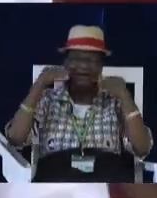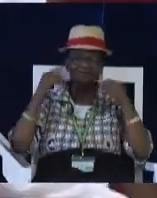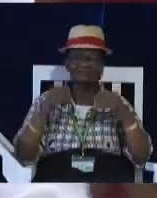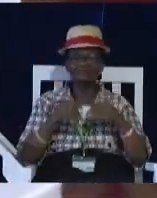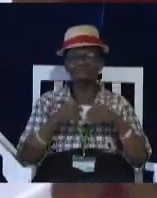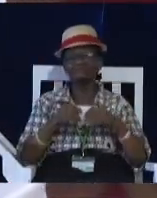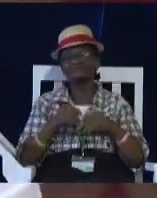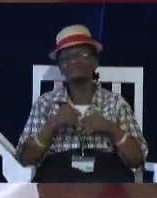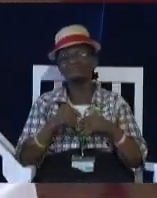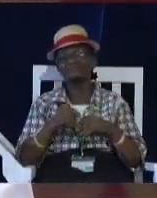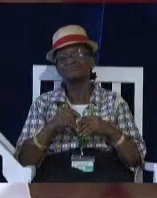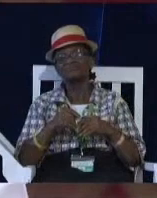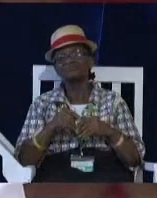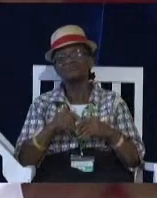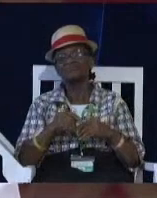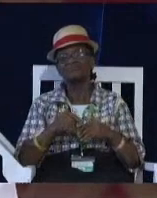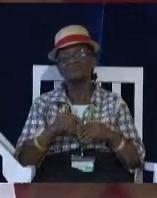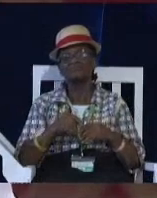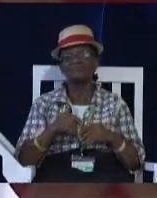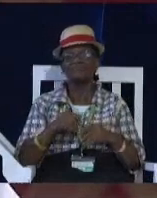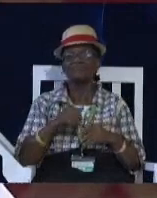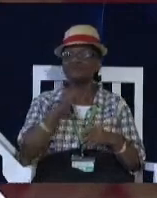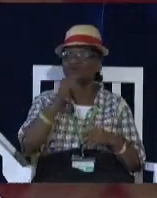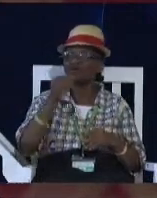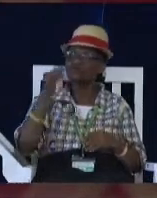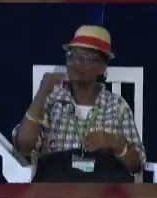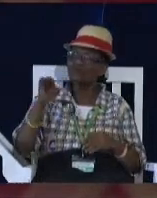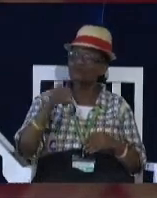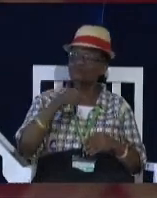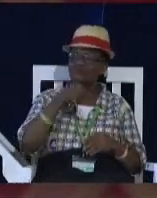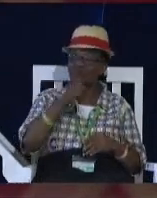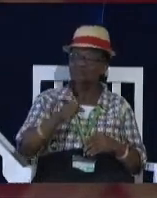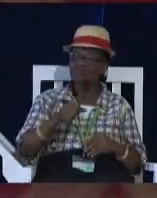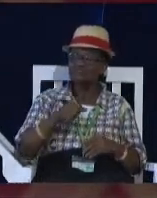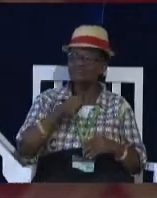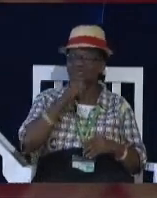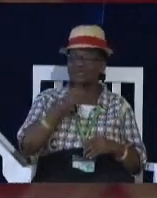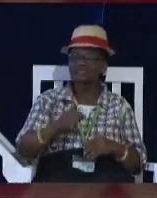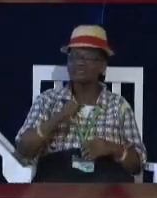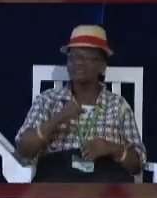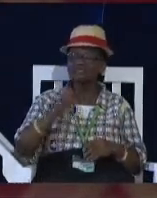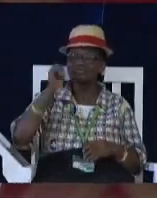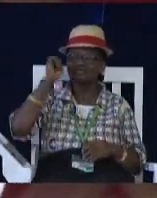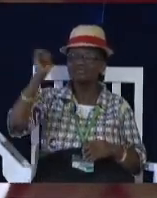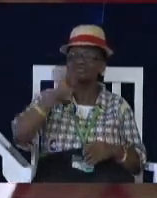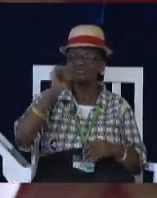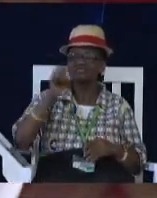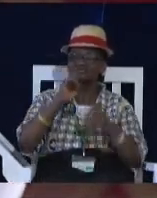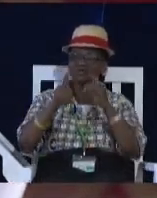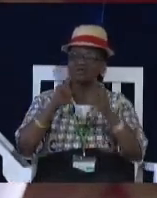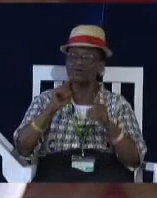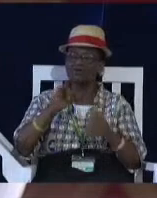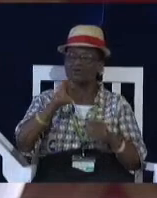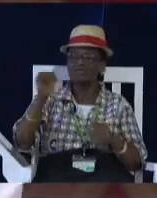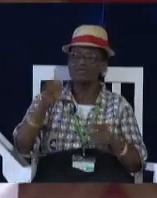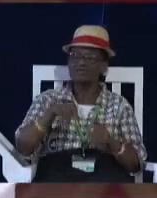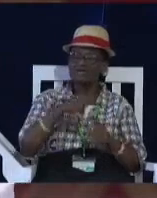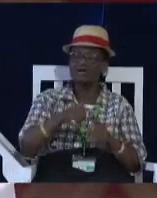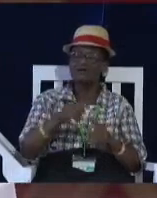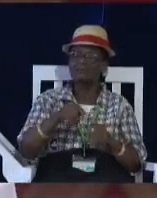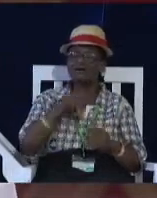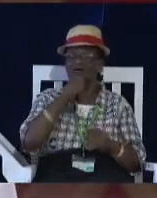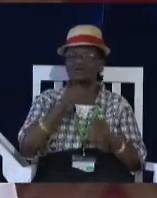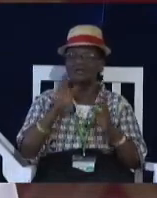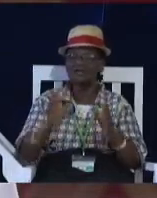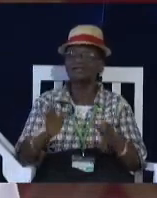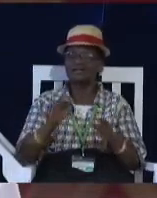He's not talking about old age. He's talking about elders in faith. You know, in 1